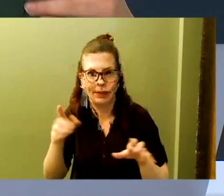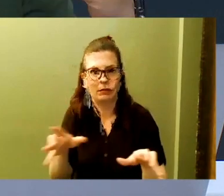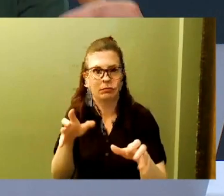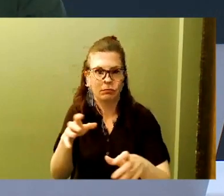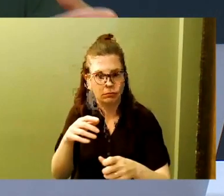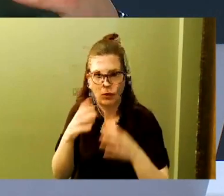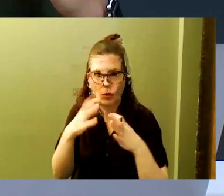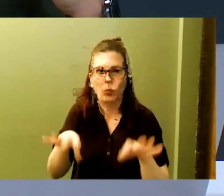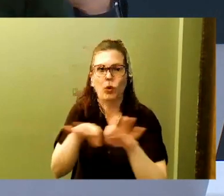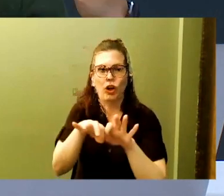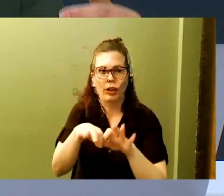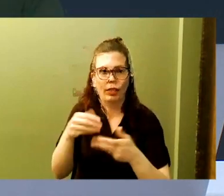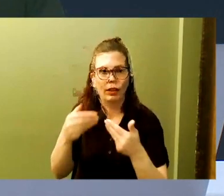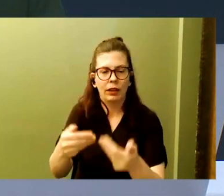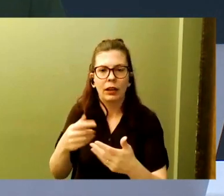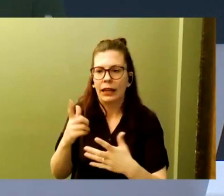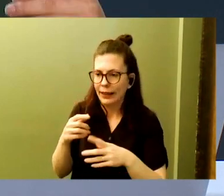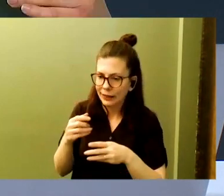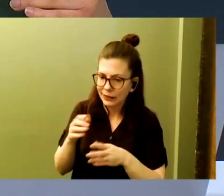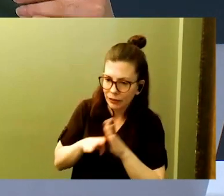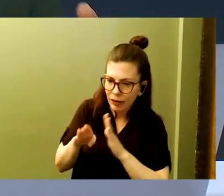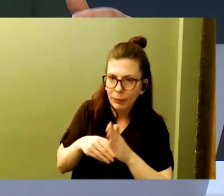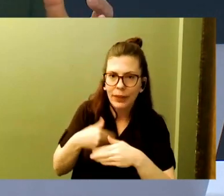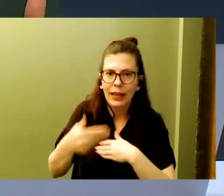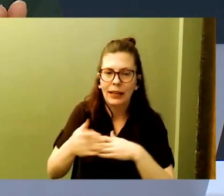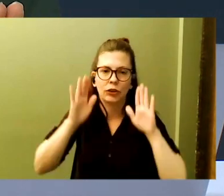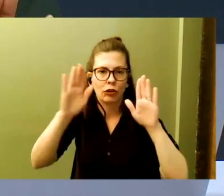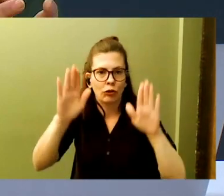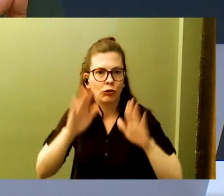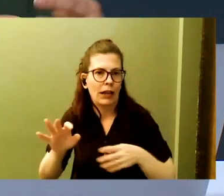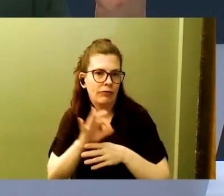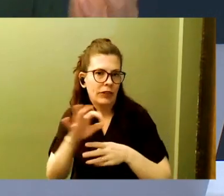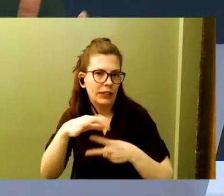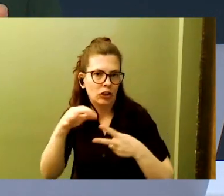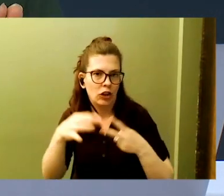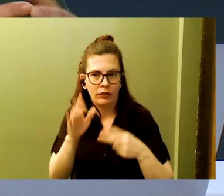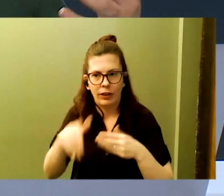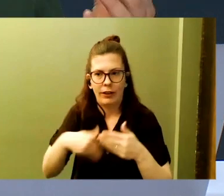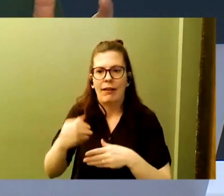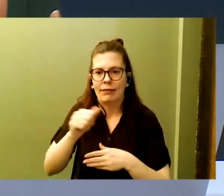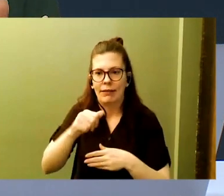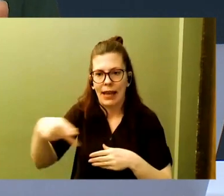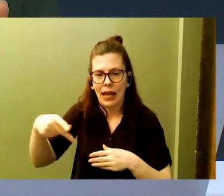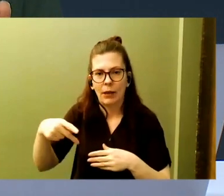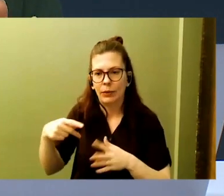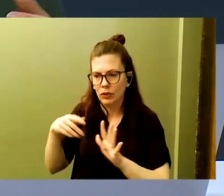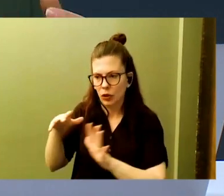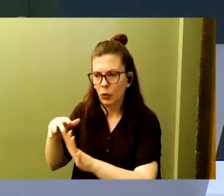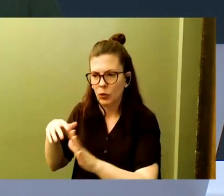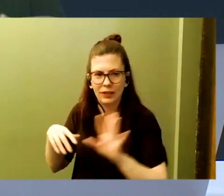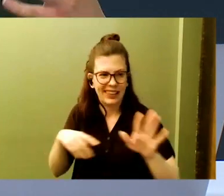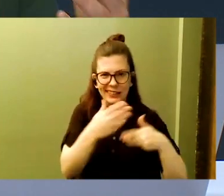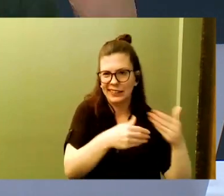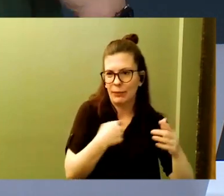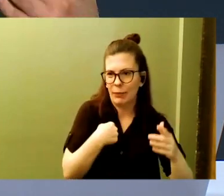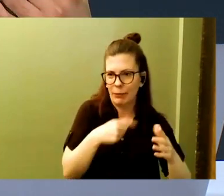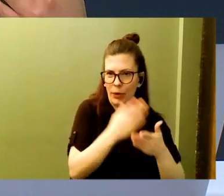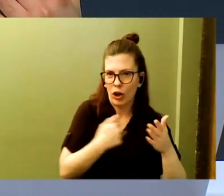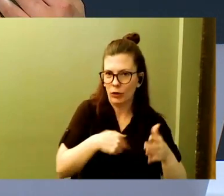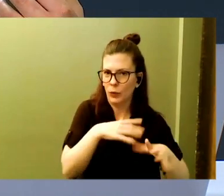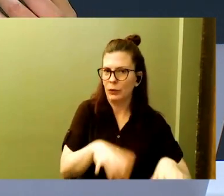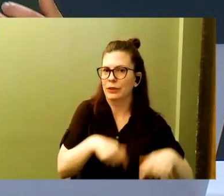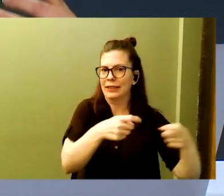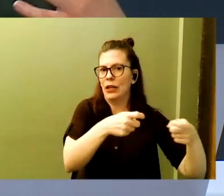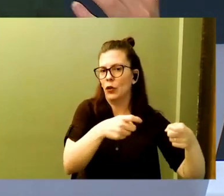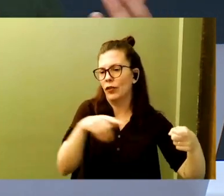the next great feature for their application. And we think like by taking away that undifferentiated heavy lifting and them offloading it